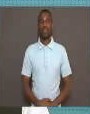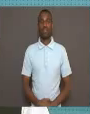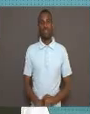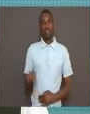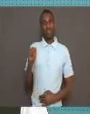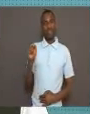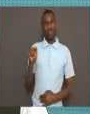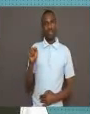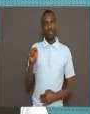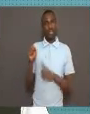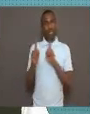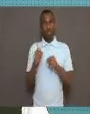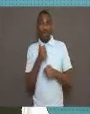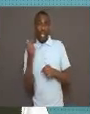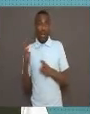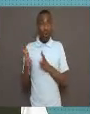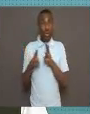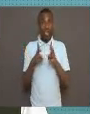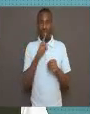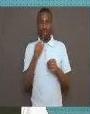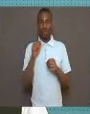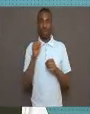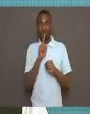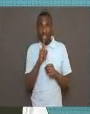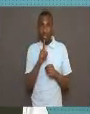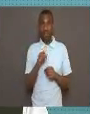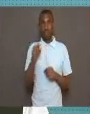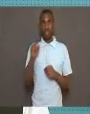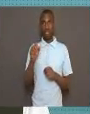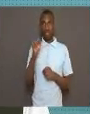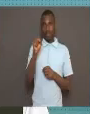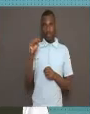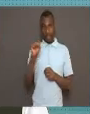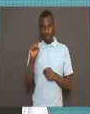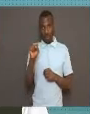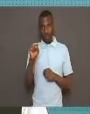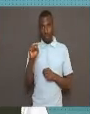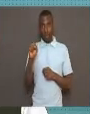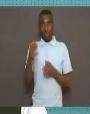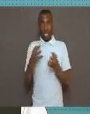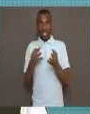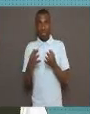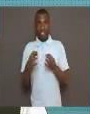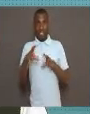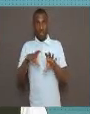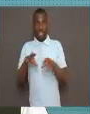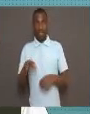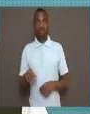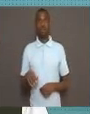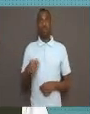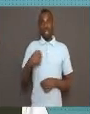This is another way of expressing the stress that would have to be